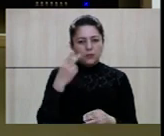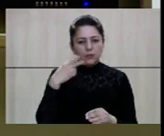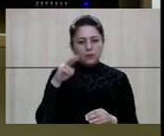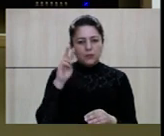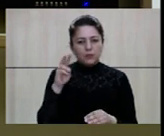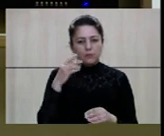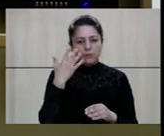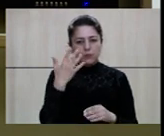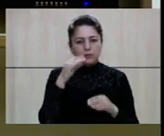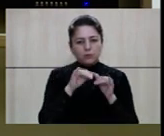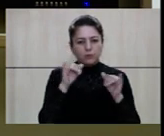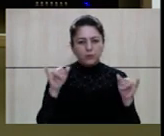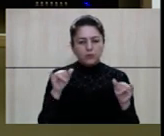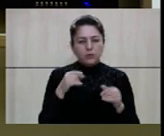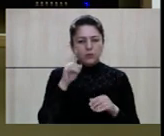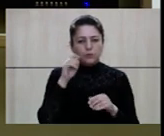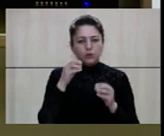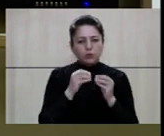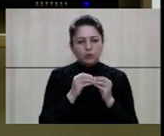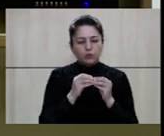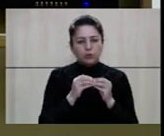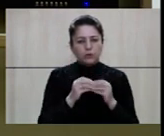22 ni 5 ga ko'paytirsak 110.